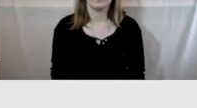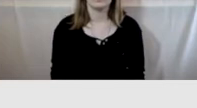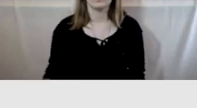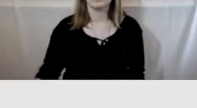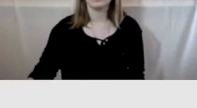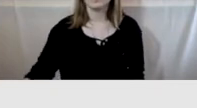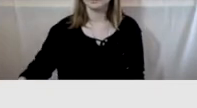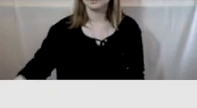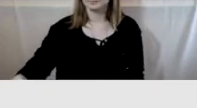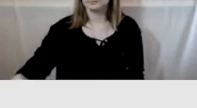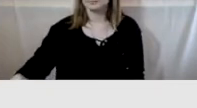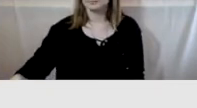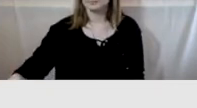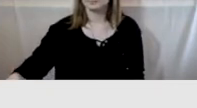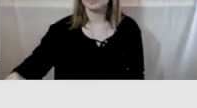in terms of